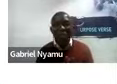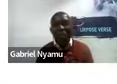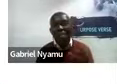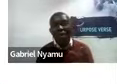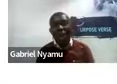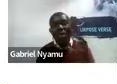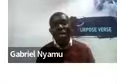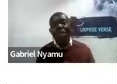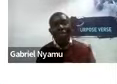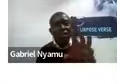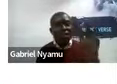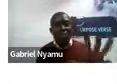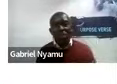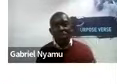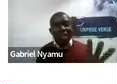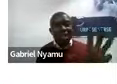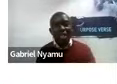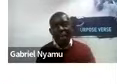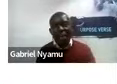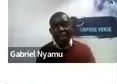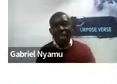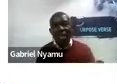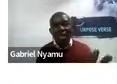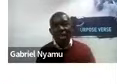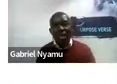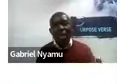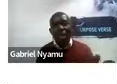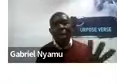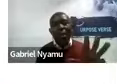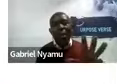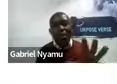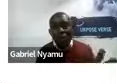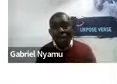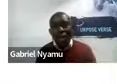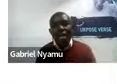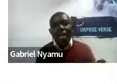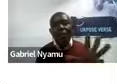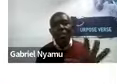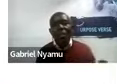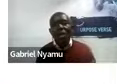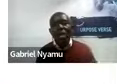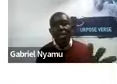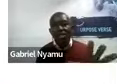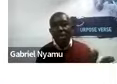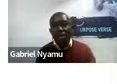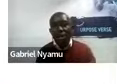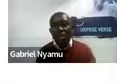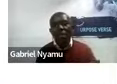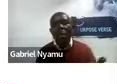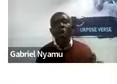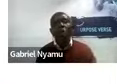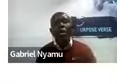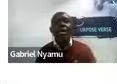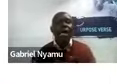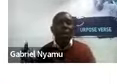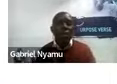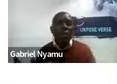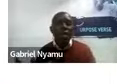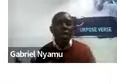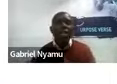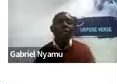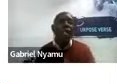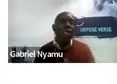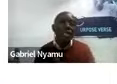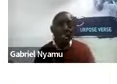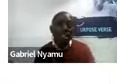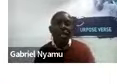generally. So I would say don't stop the JD the way it is, that's okay, but broaden the employee experience to accommodate other